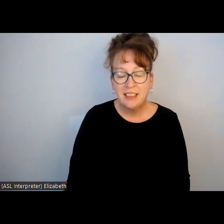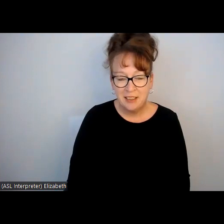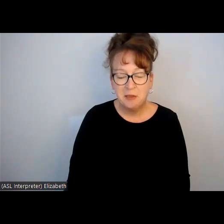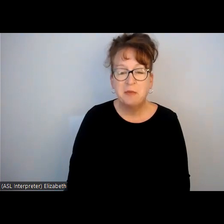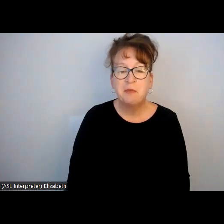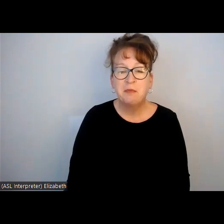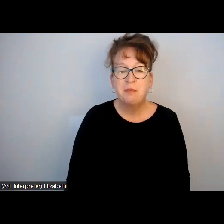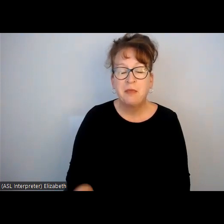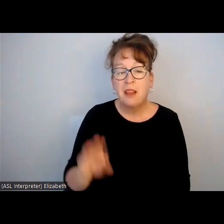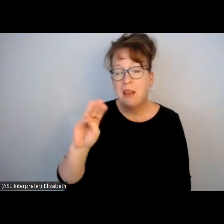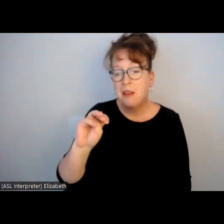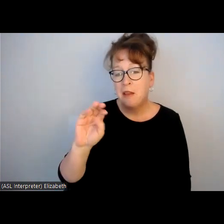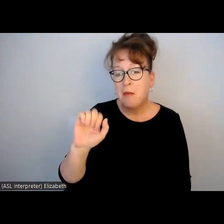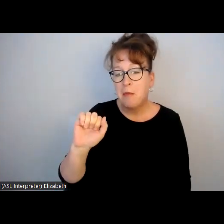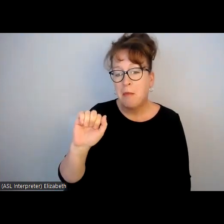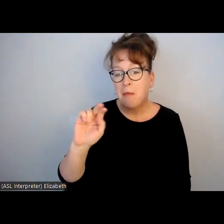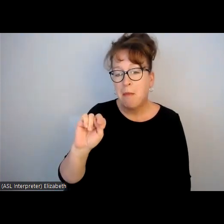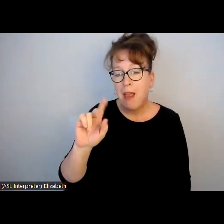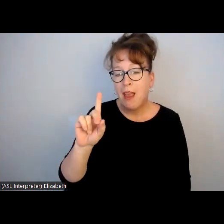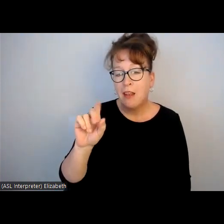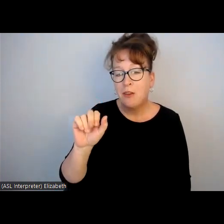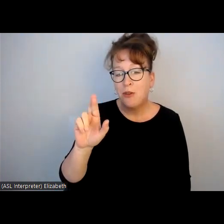And Mandarin.